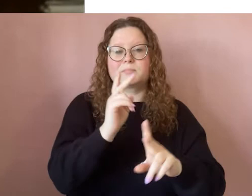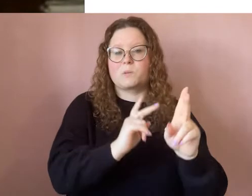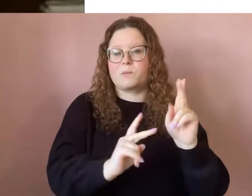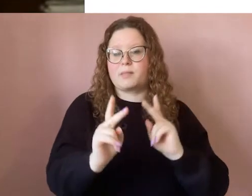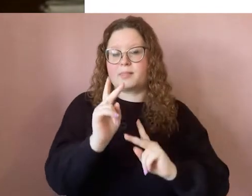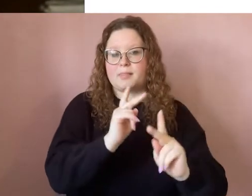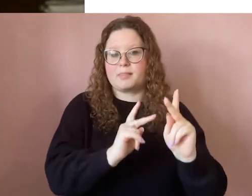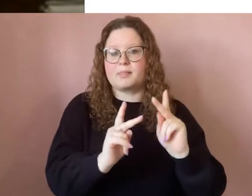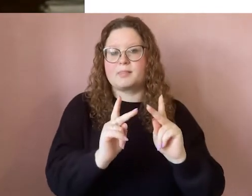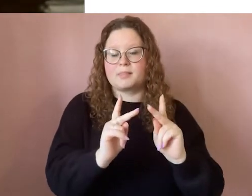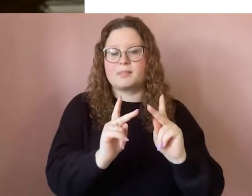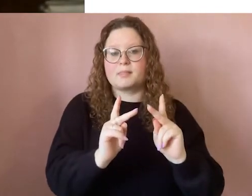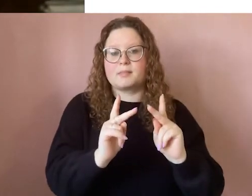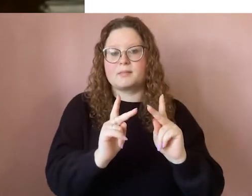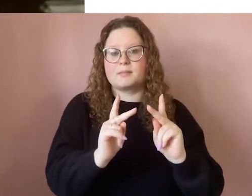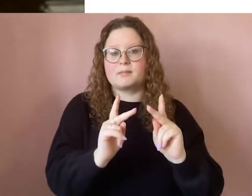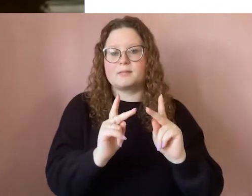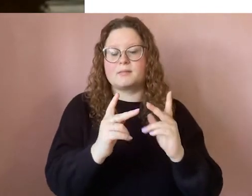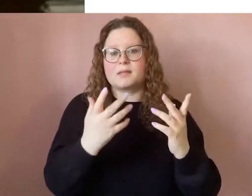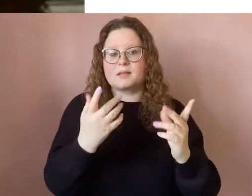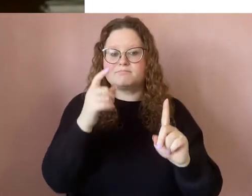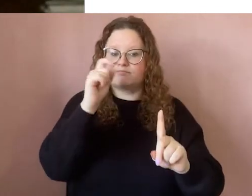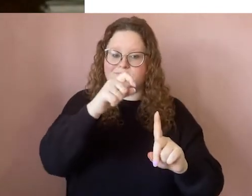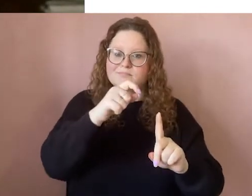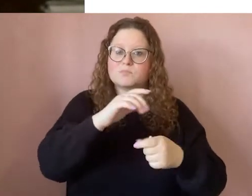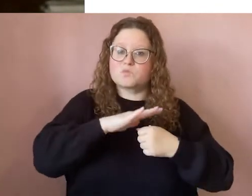the question of stress.